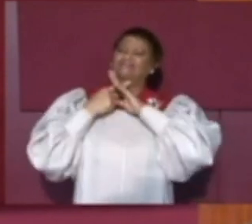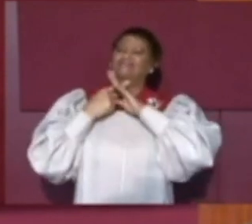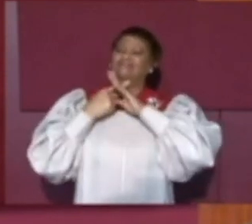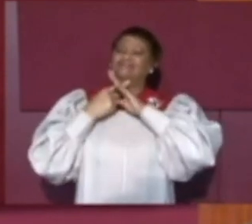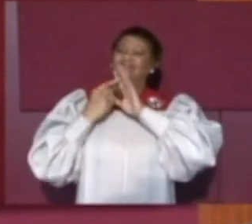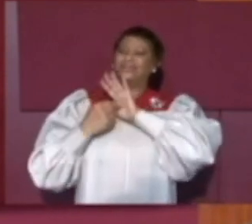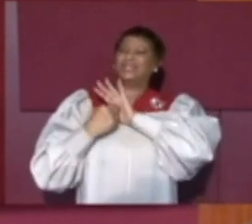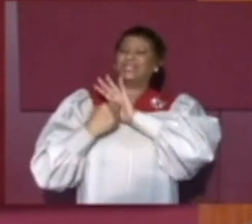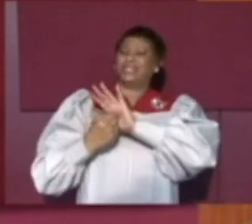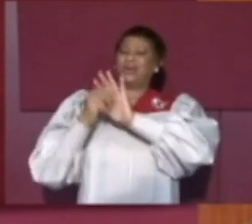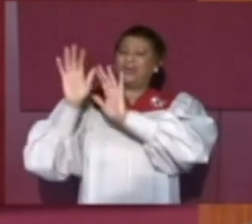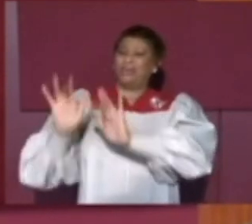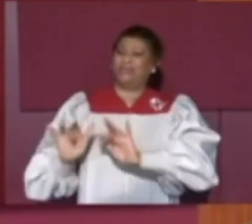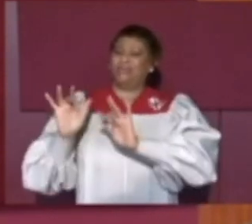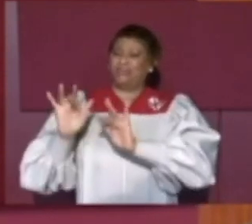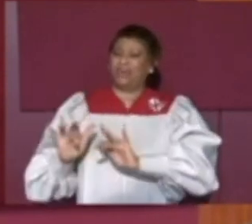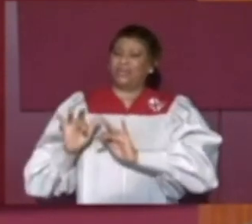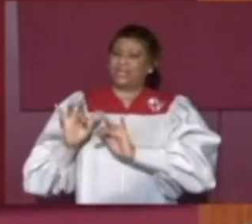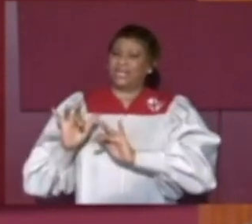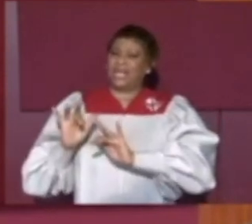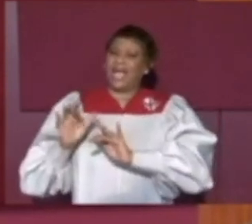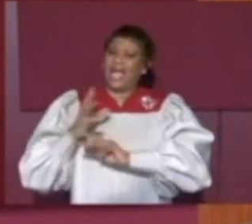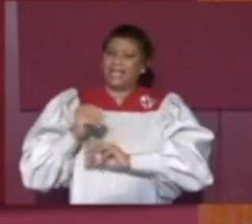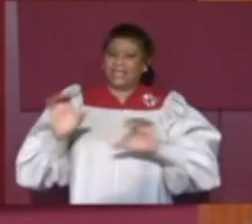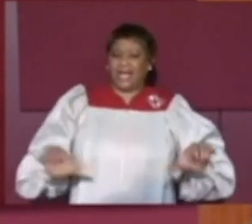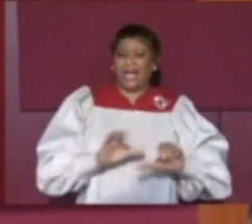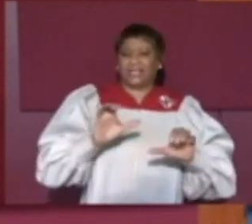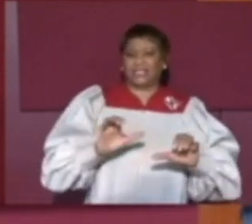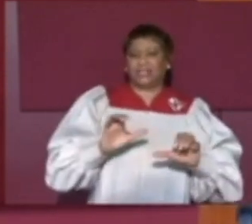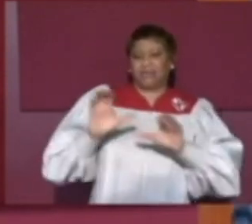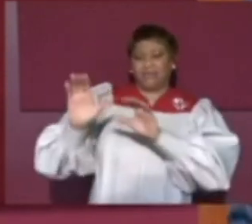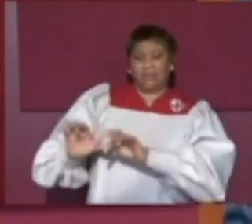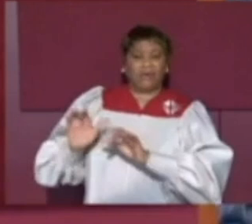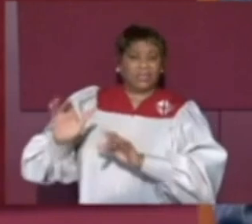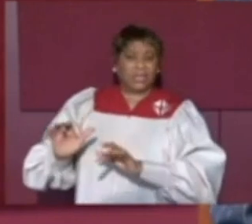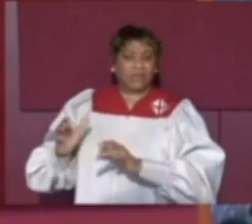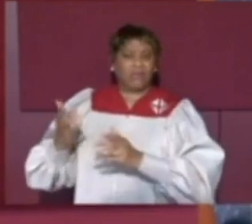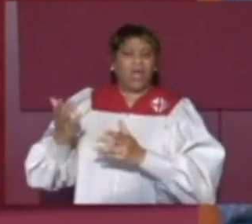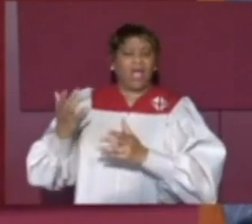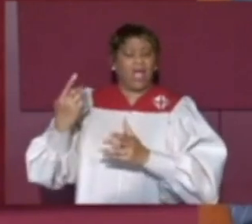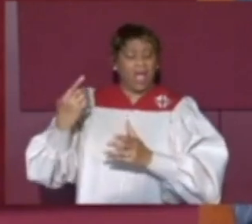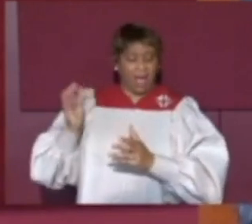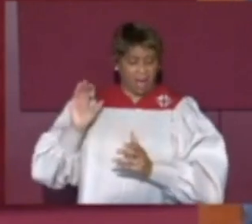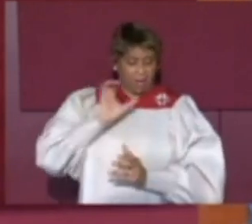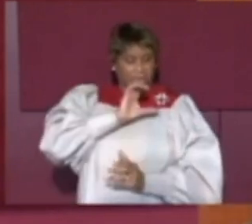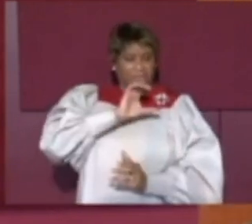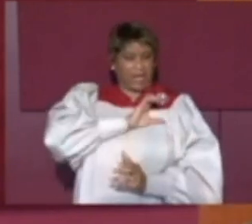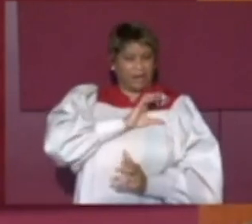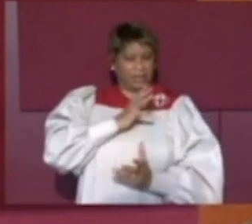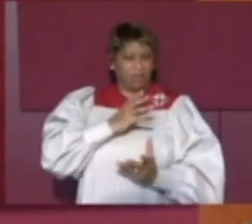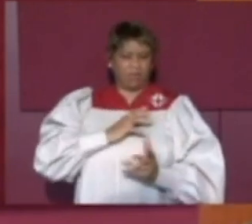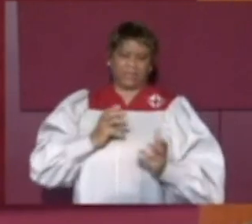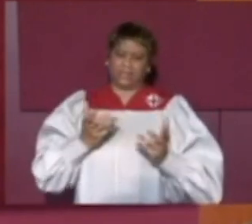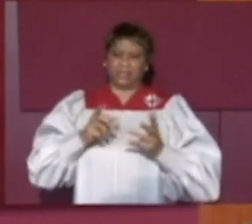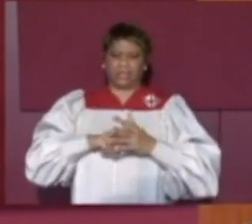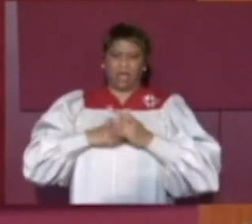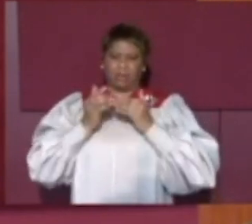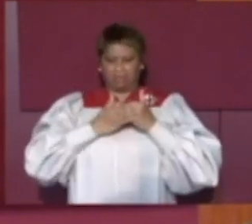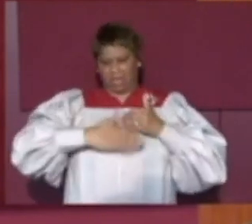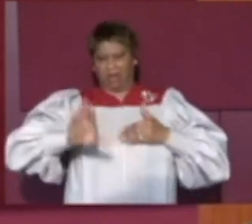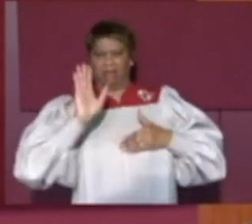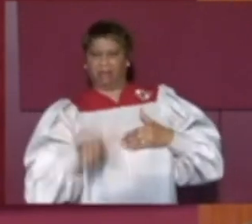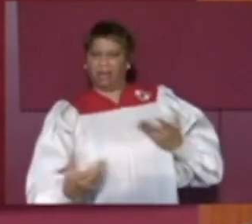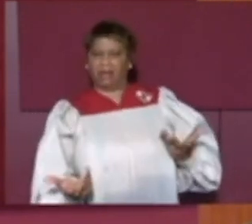mercy and compassion, because human nature oftentimes wants to start past mercy and